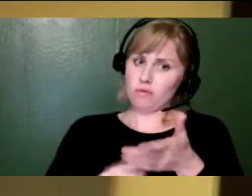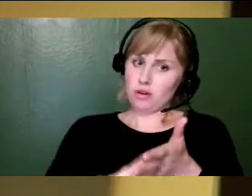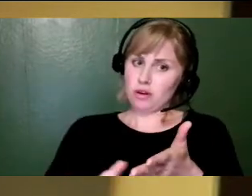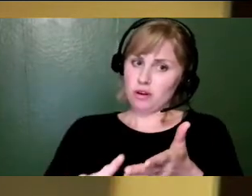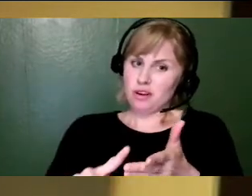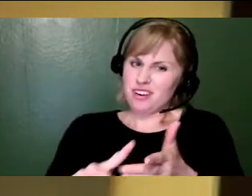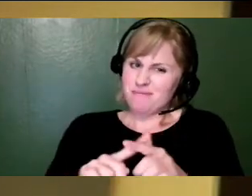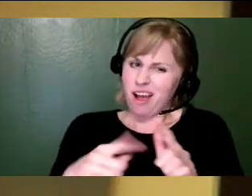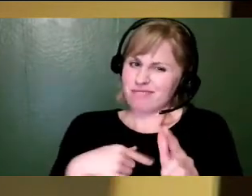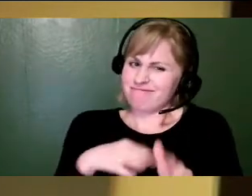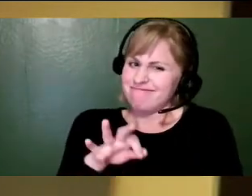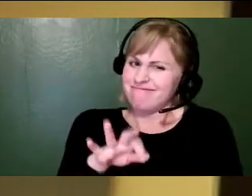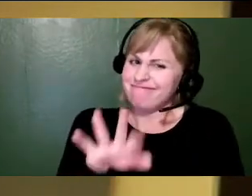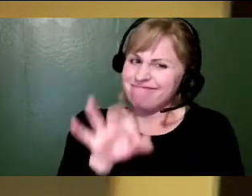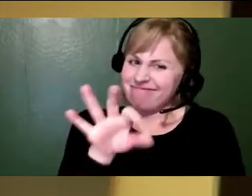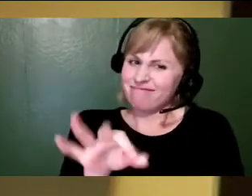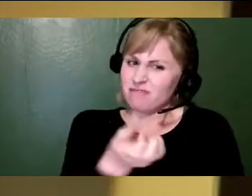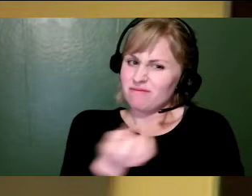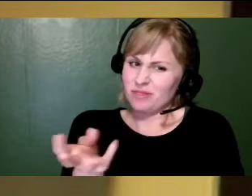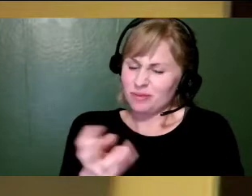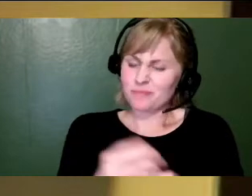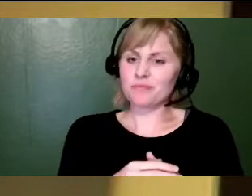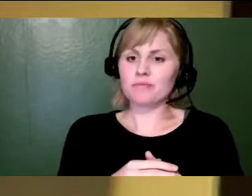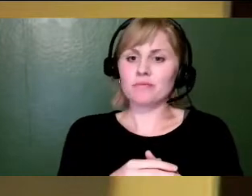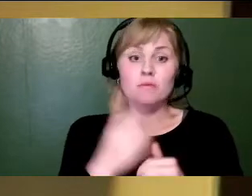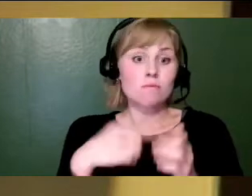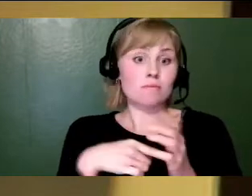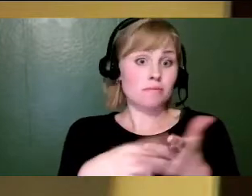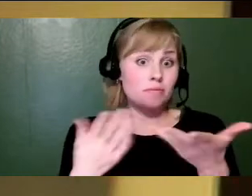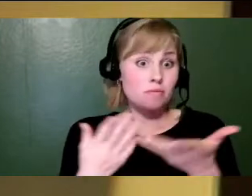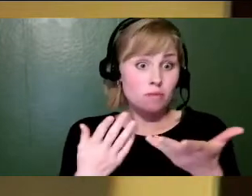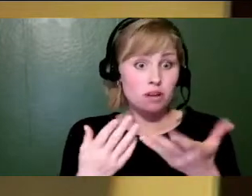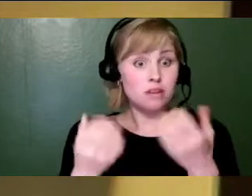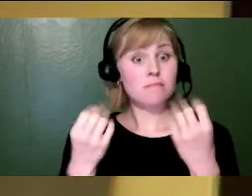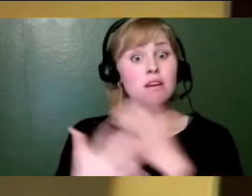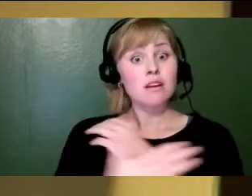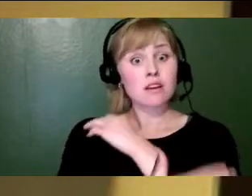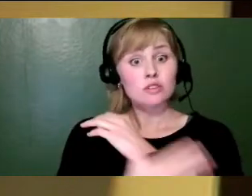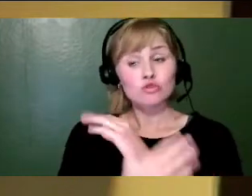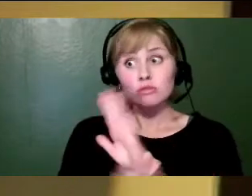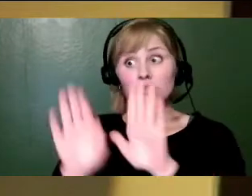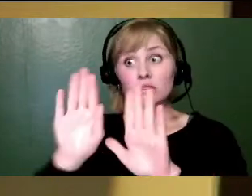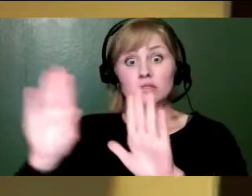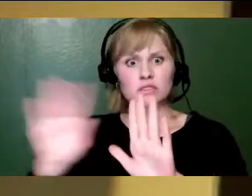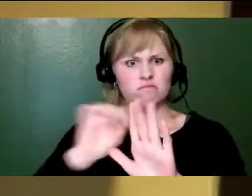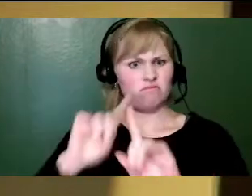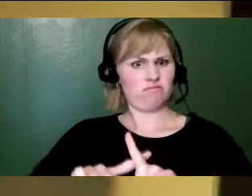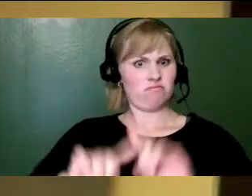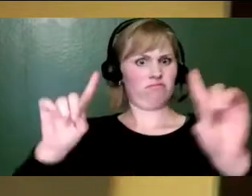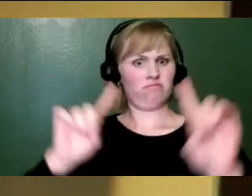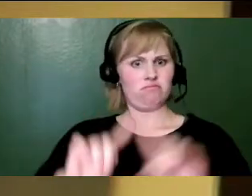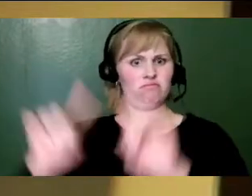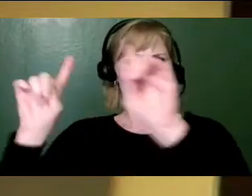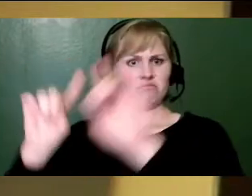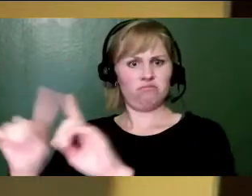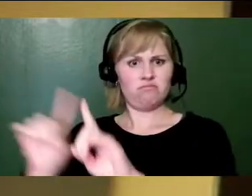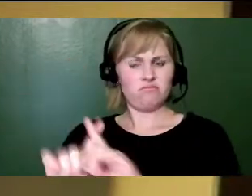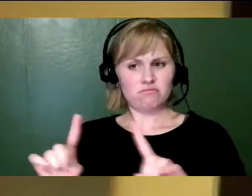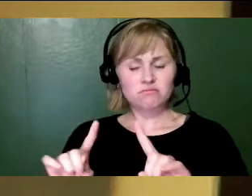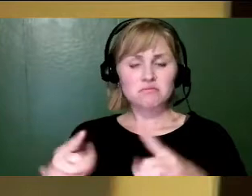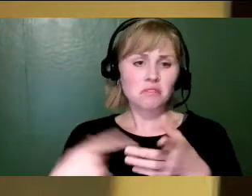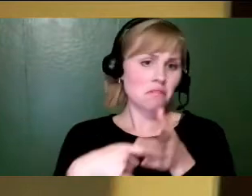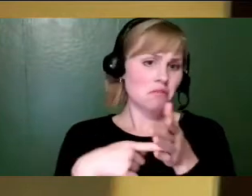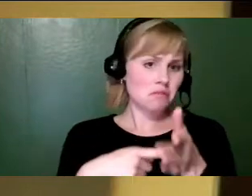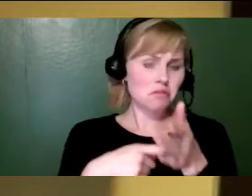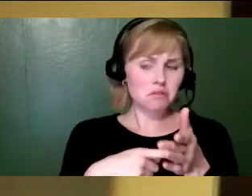For example, we've noticed stark differences between countries on matters like how much it's appropriate for an arbitrator to push the